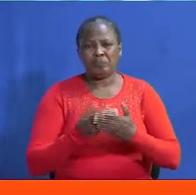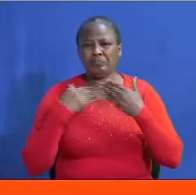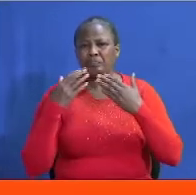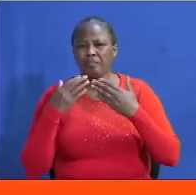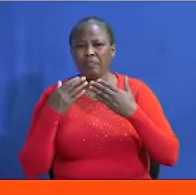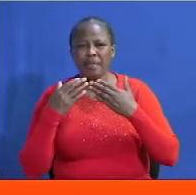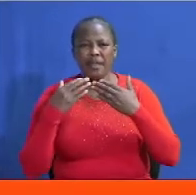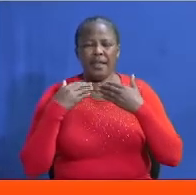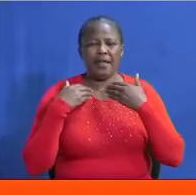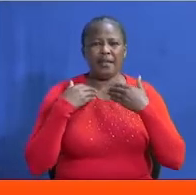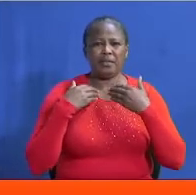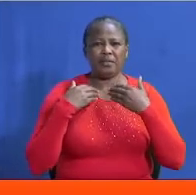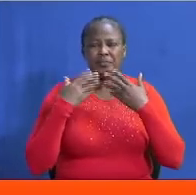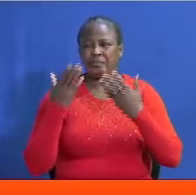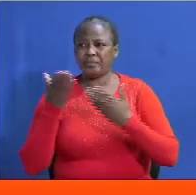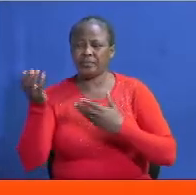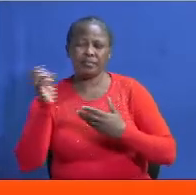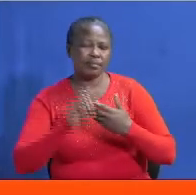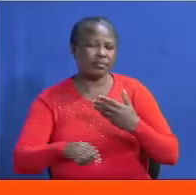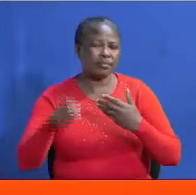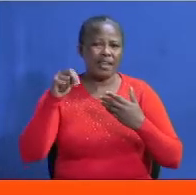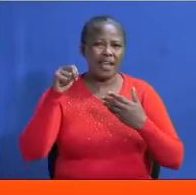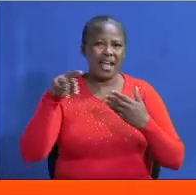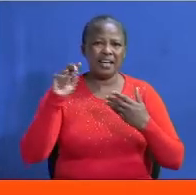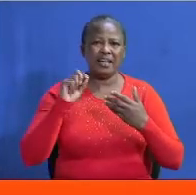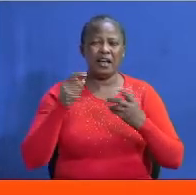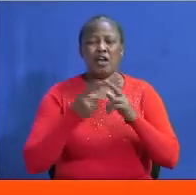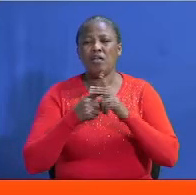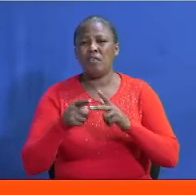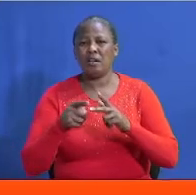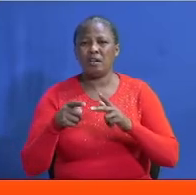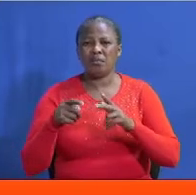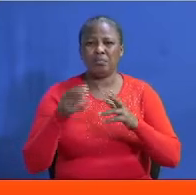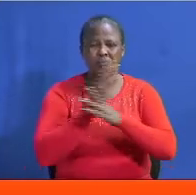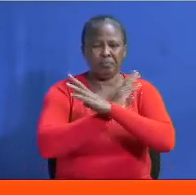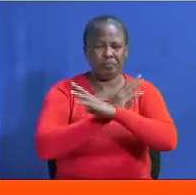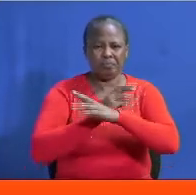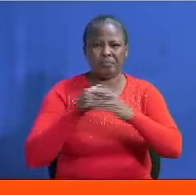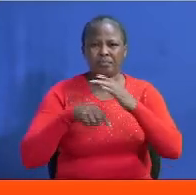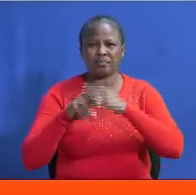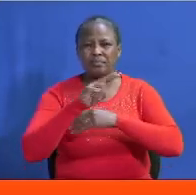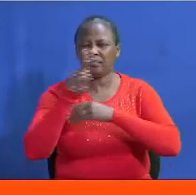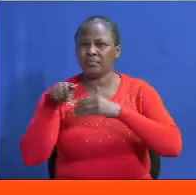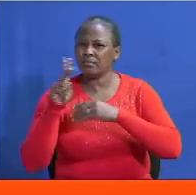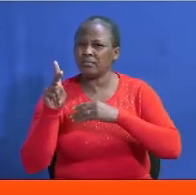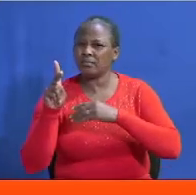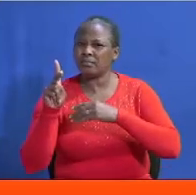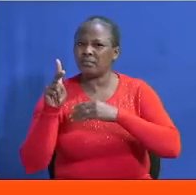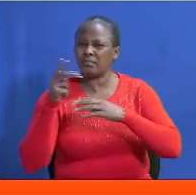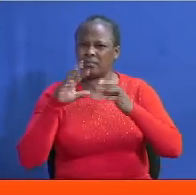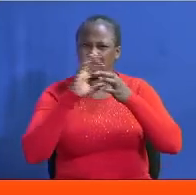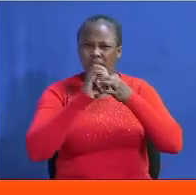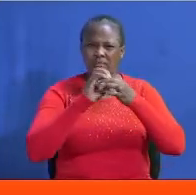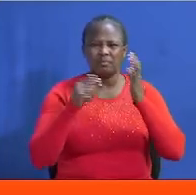will be so great. Now, so that has been Anthony Kimani. He's a founder of a startup company in Kenya that is rallying for